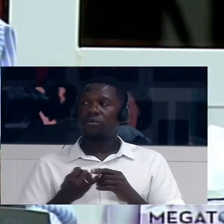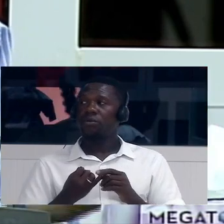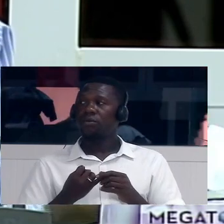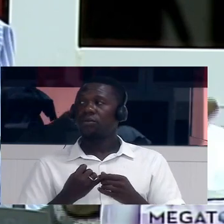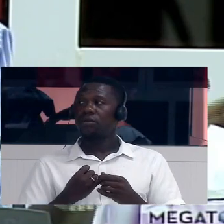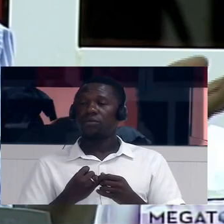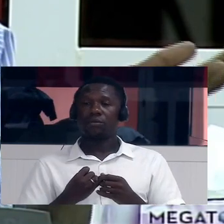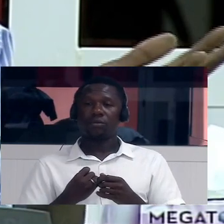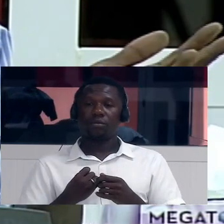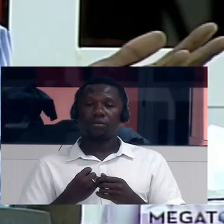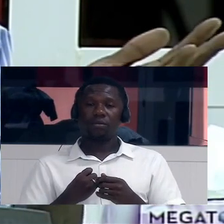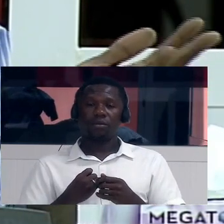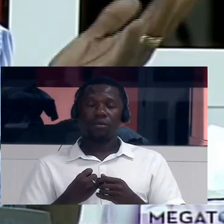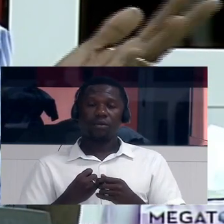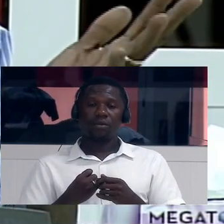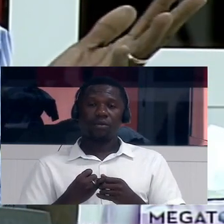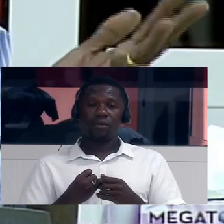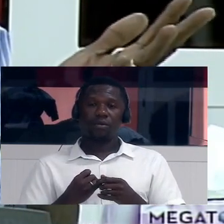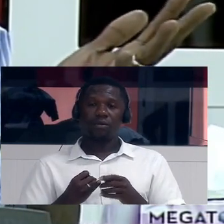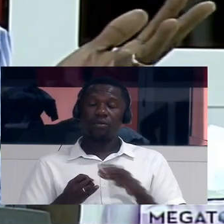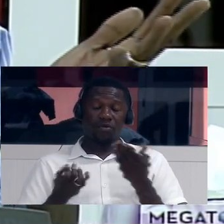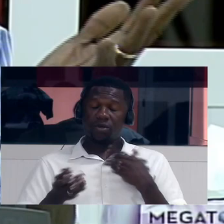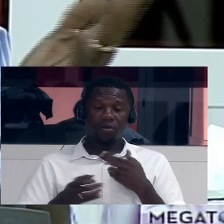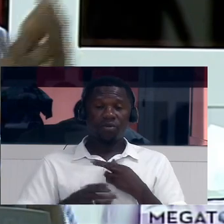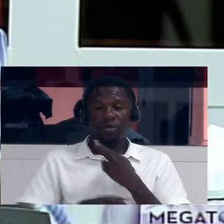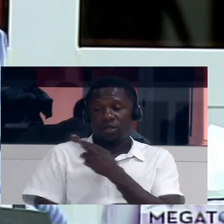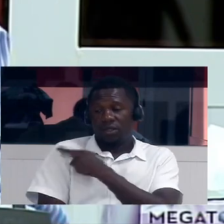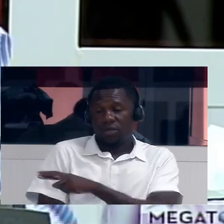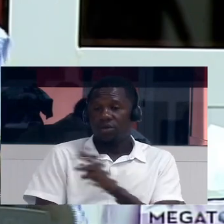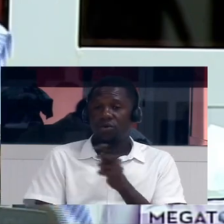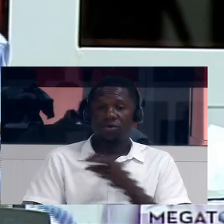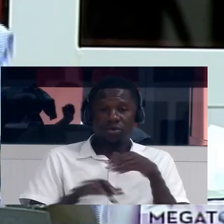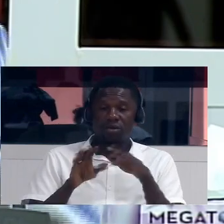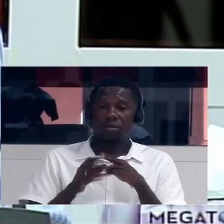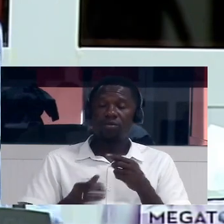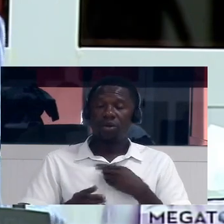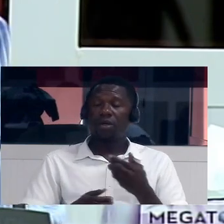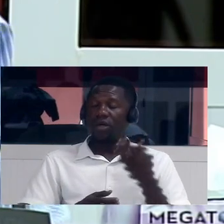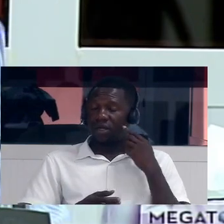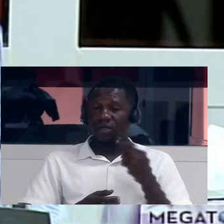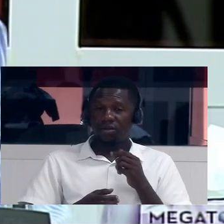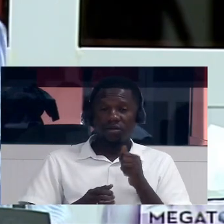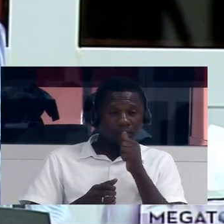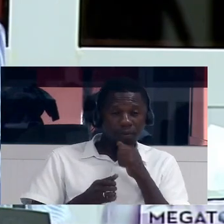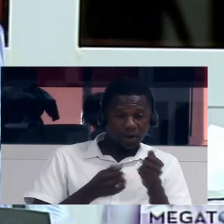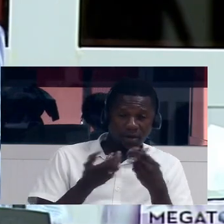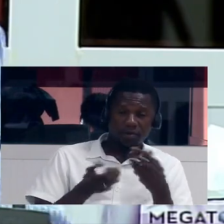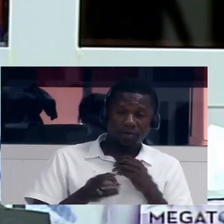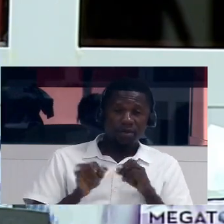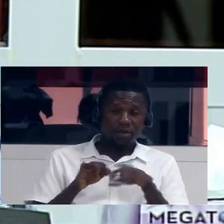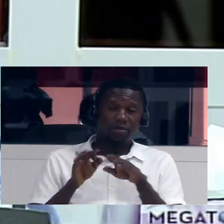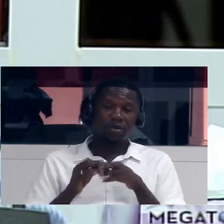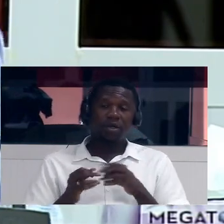I mean, fortunately, I was retired, not dismissed. But I had rumor that I was supposed to have been dismissed.